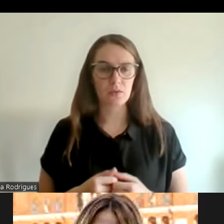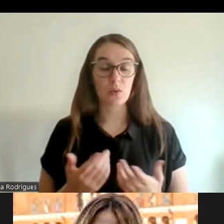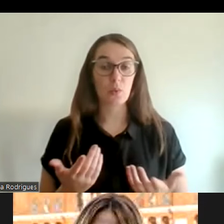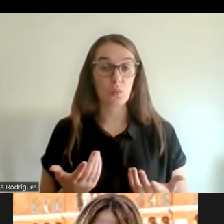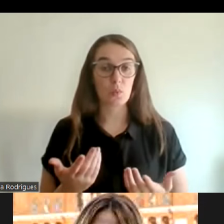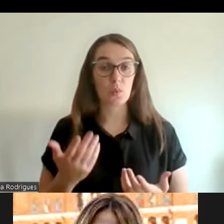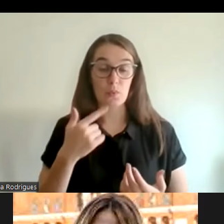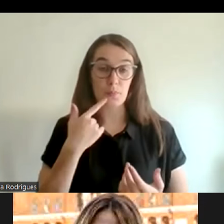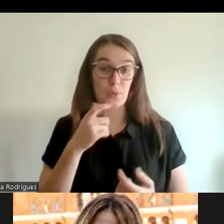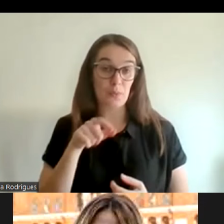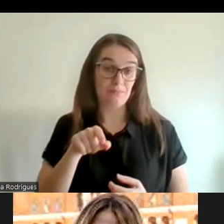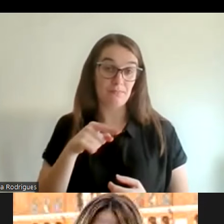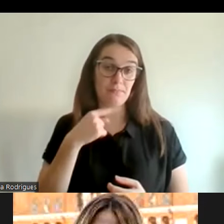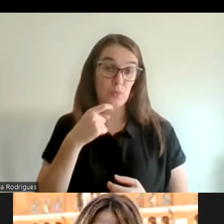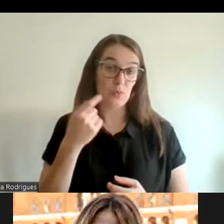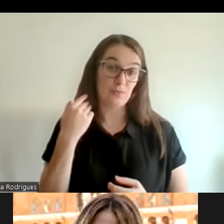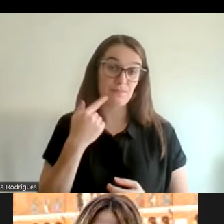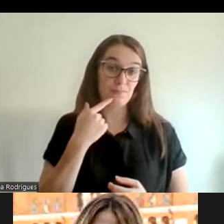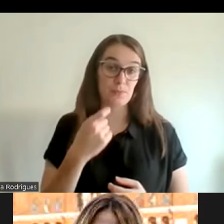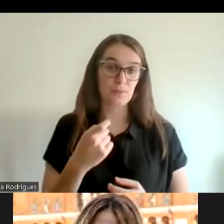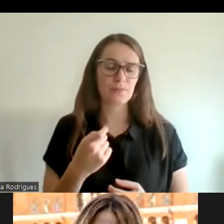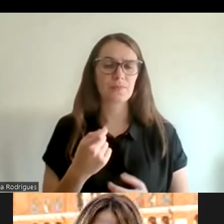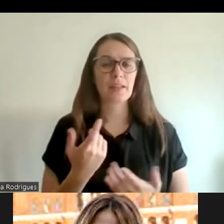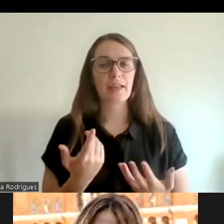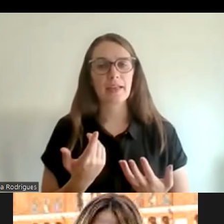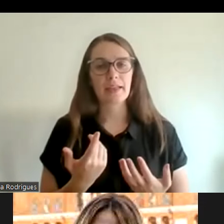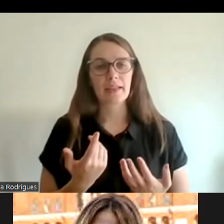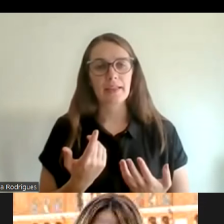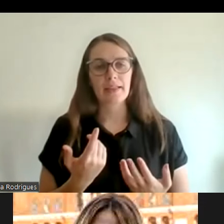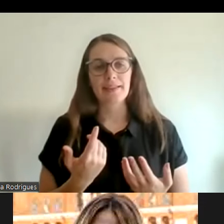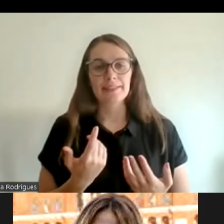on this question whether to allow